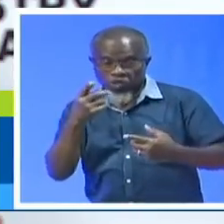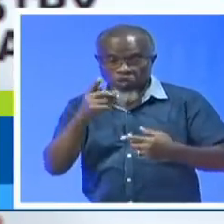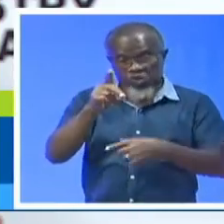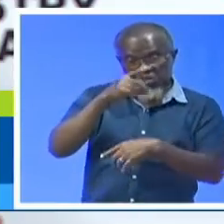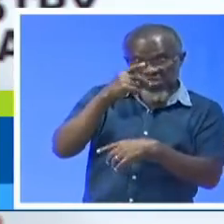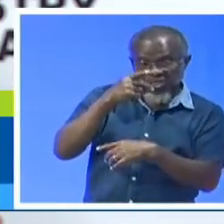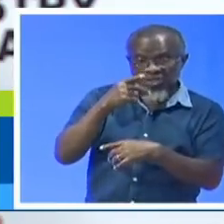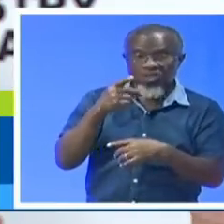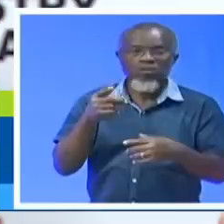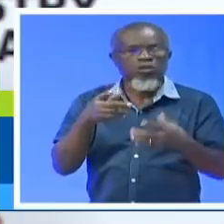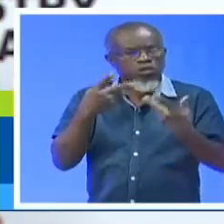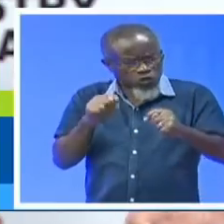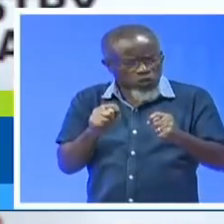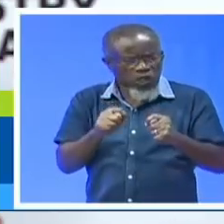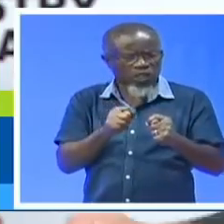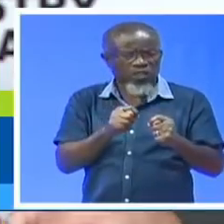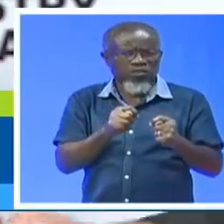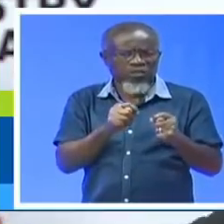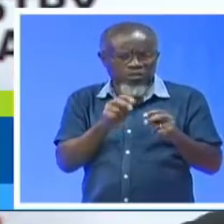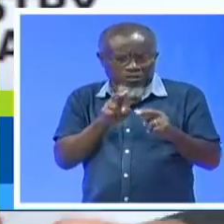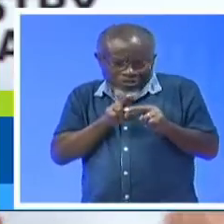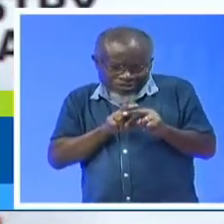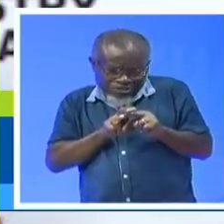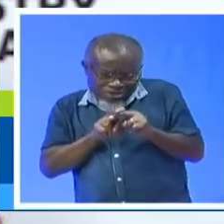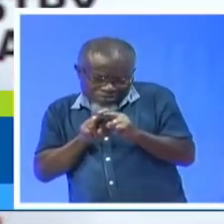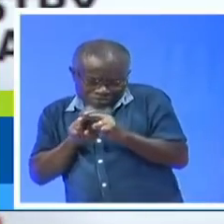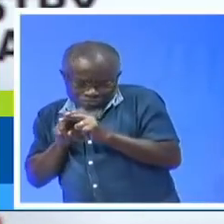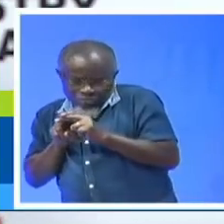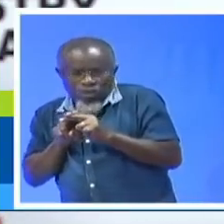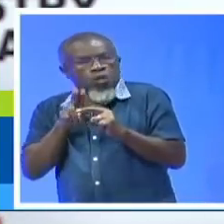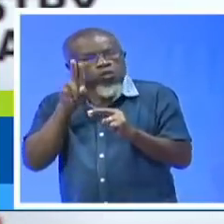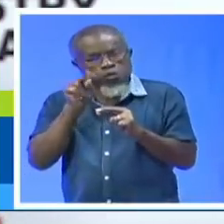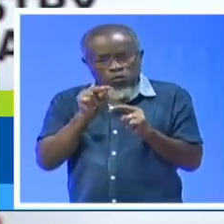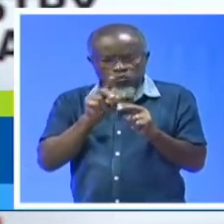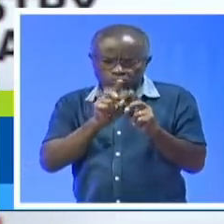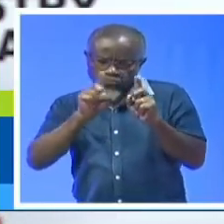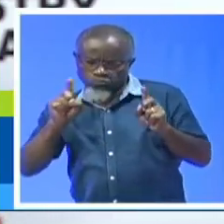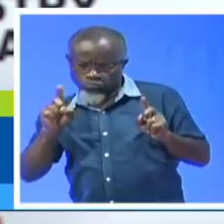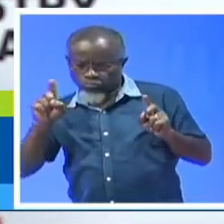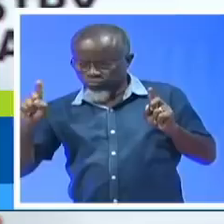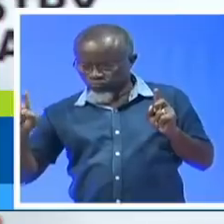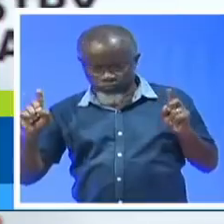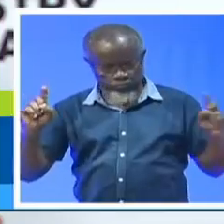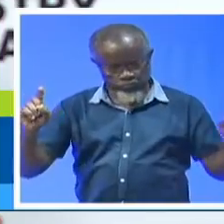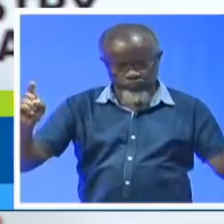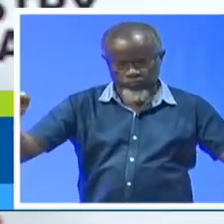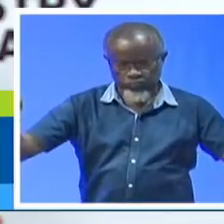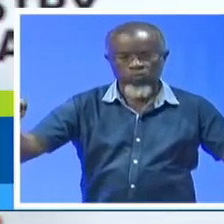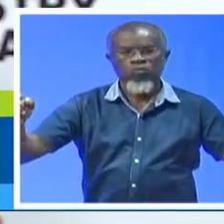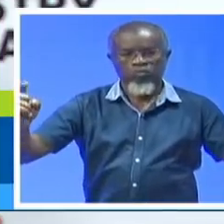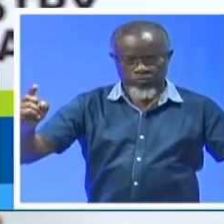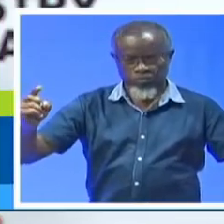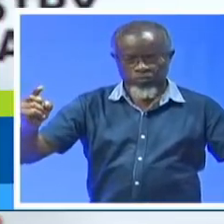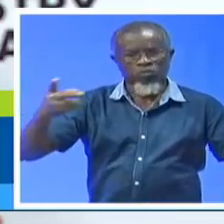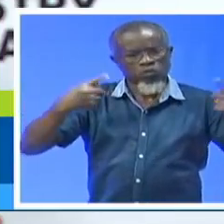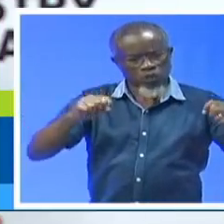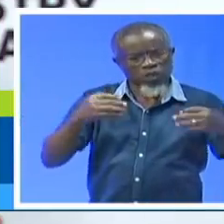space out, not one next to each other. Try to have your little